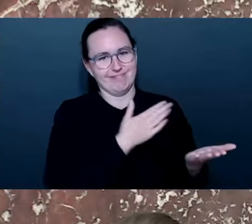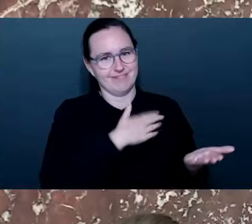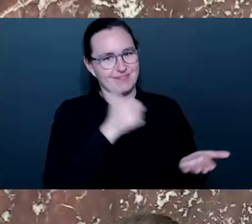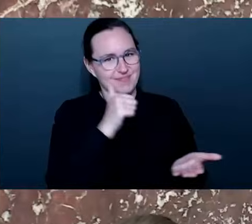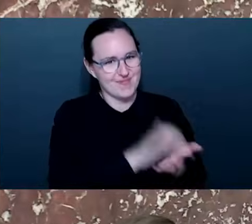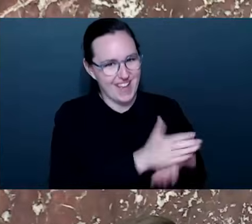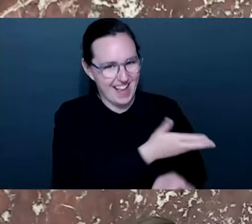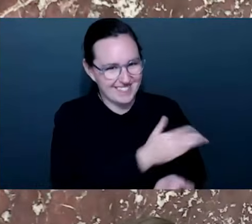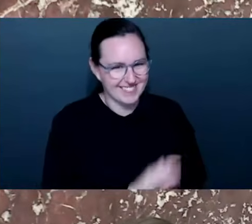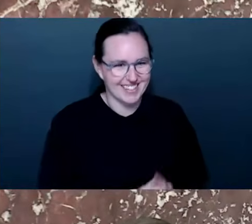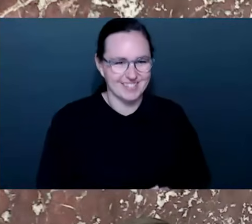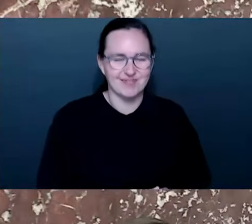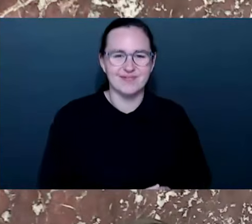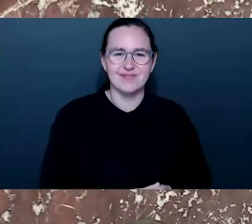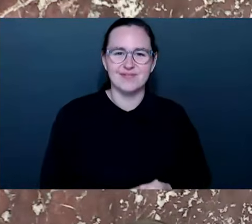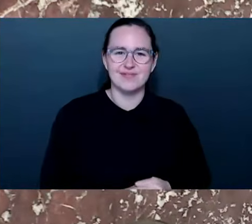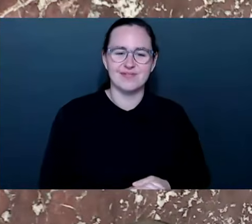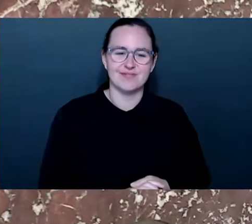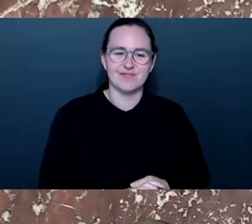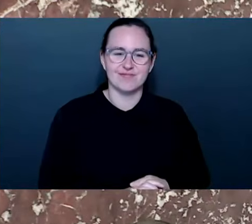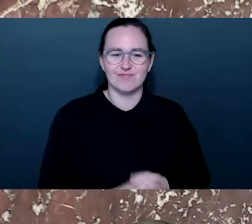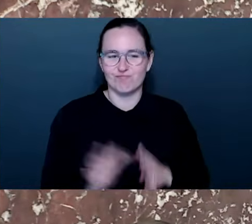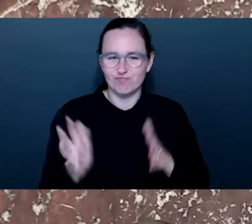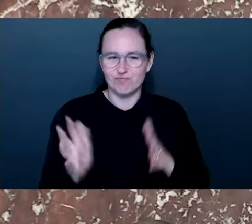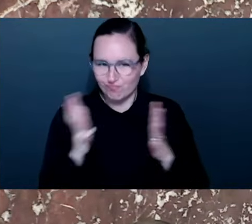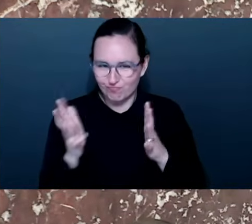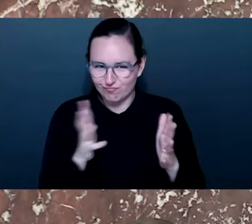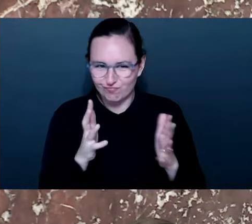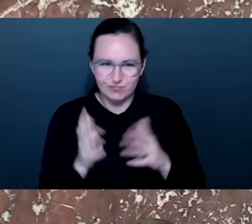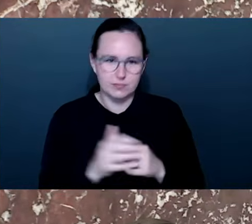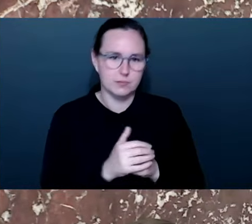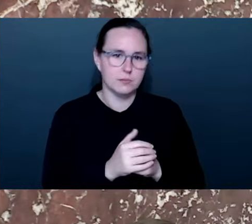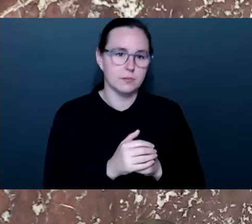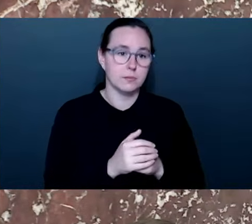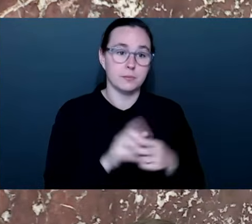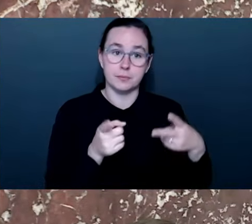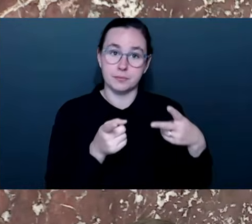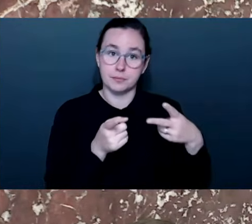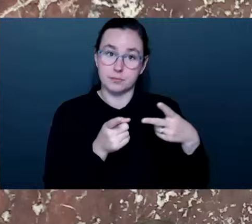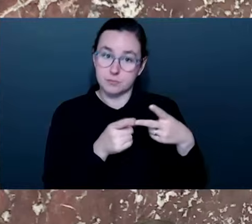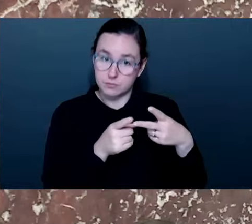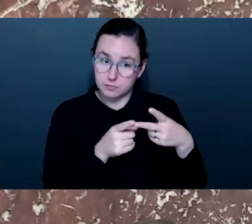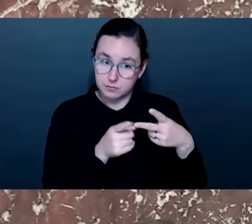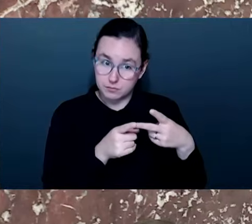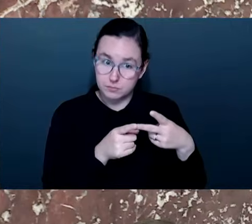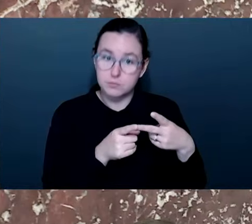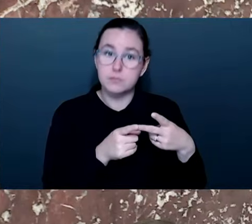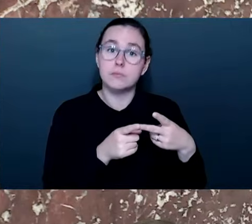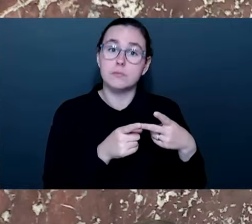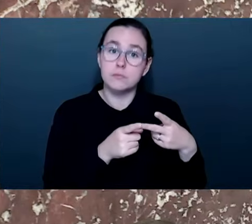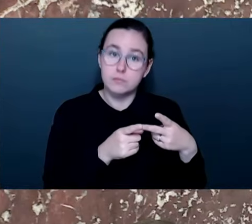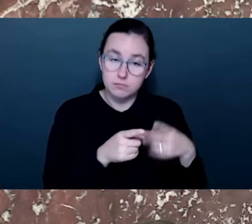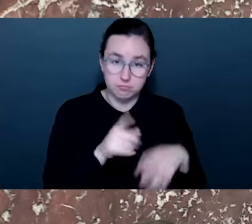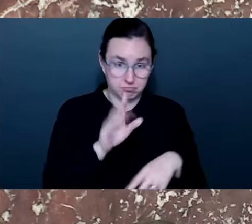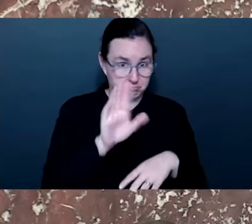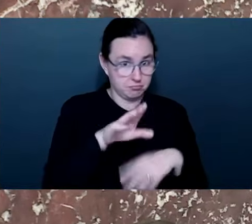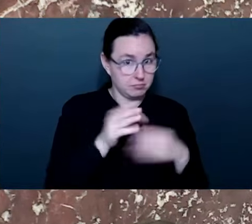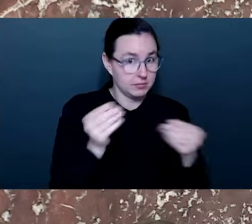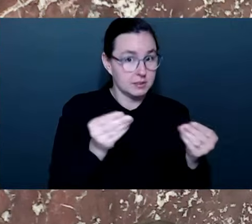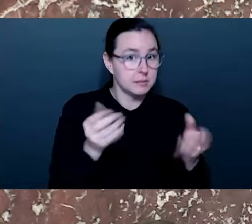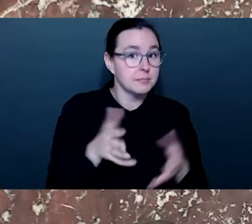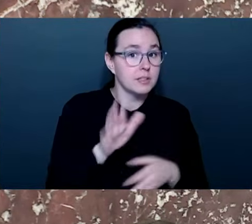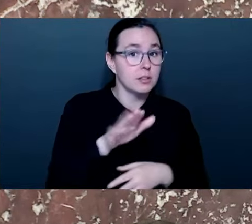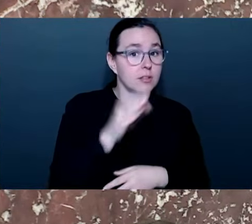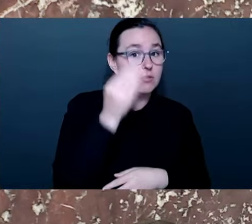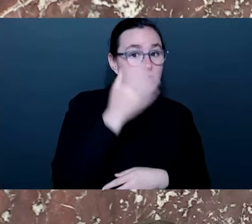And the second will actually be of interest to the Speaker. It's actually my granddaughter Azalea's birthday on the same day. But